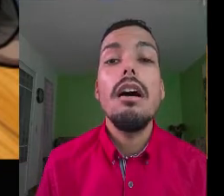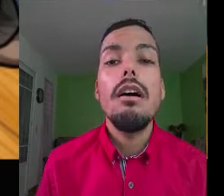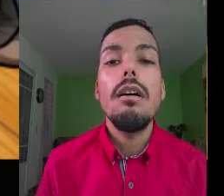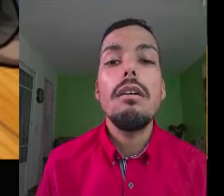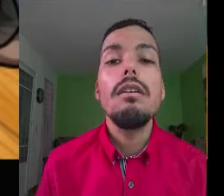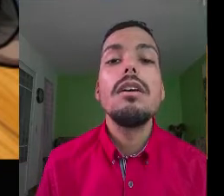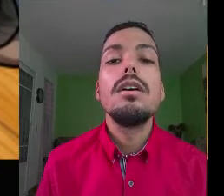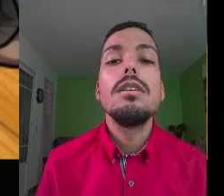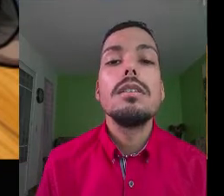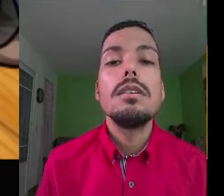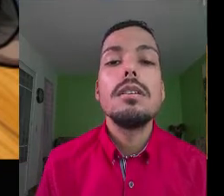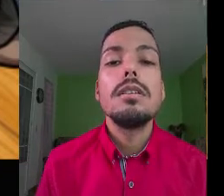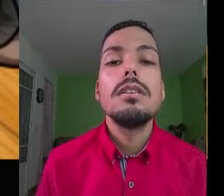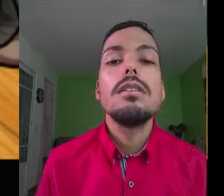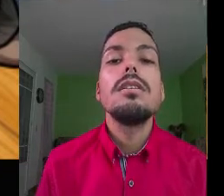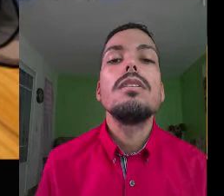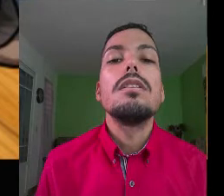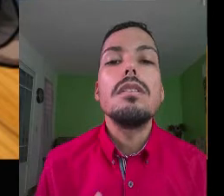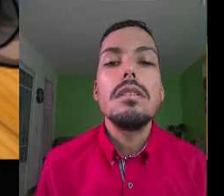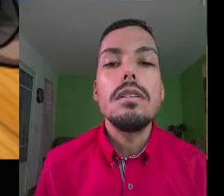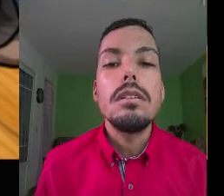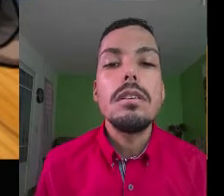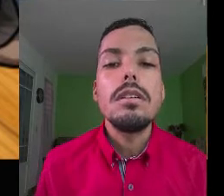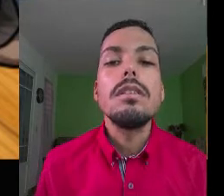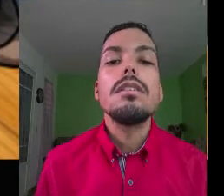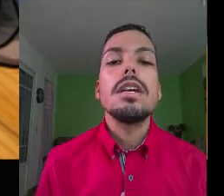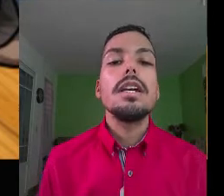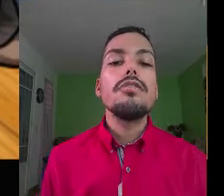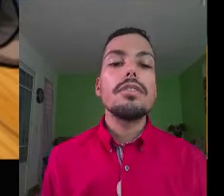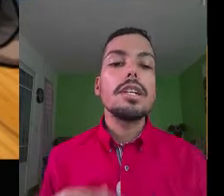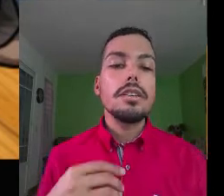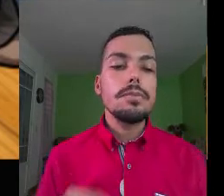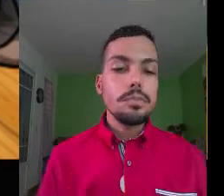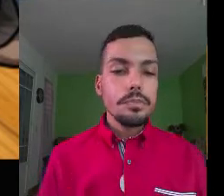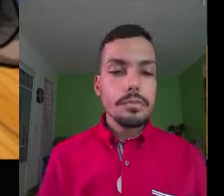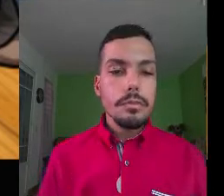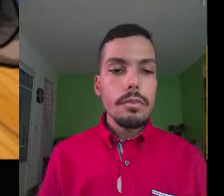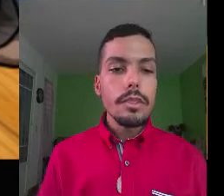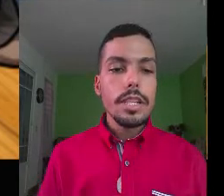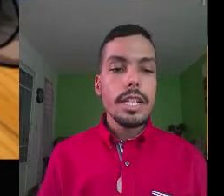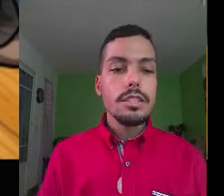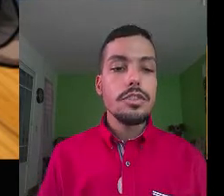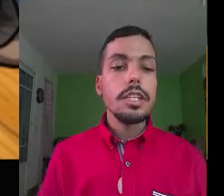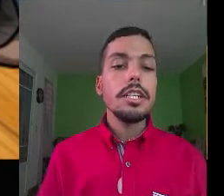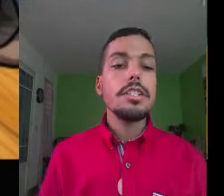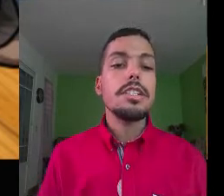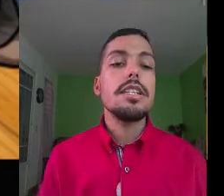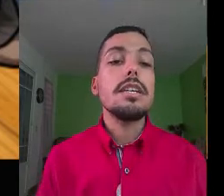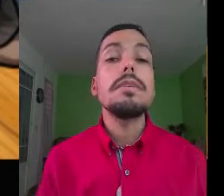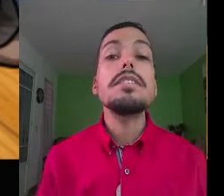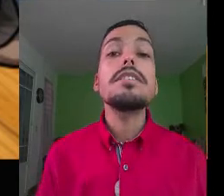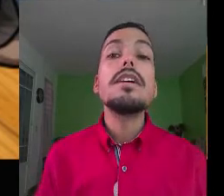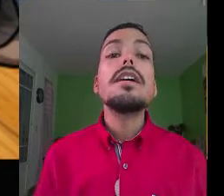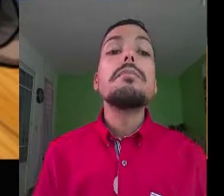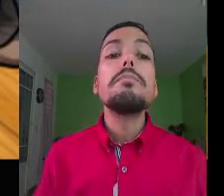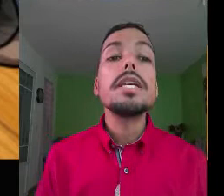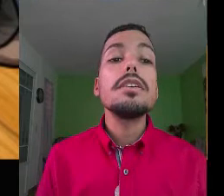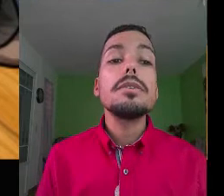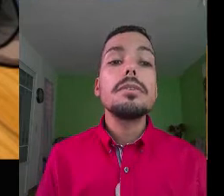sound ah, ah, ah. Okay, very good. The next friend here, its name